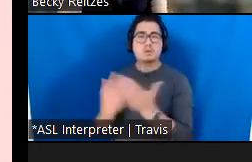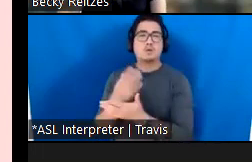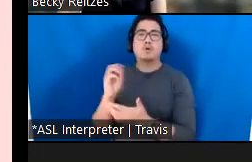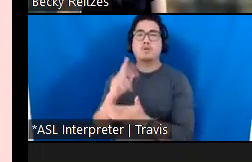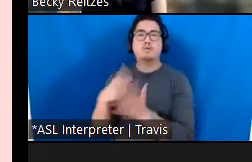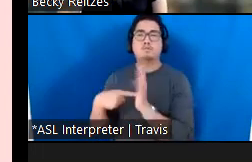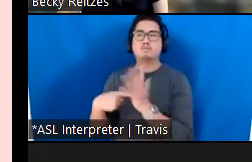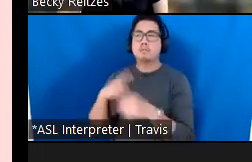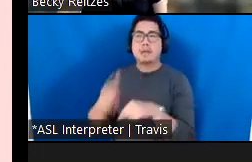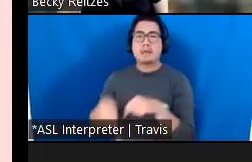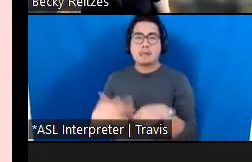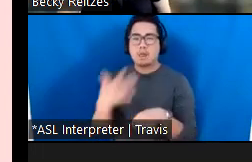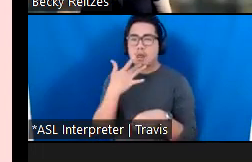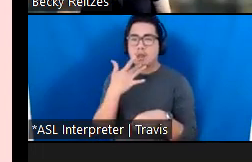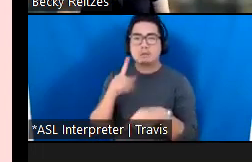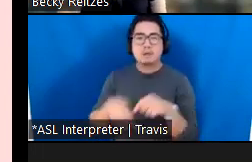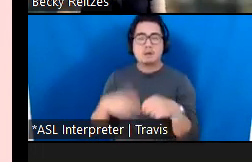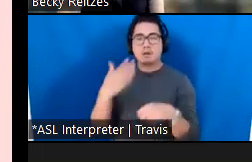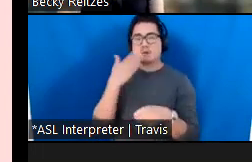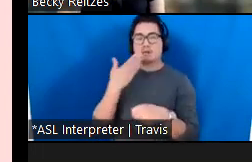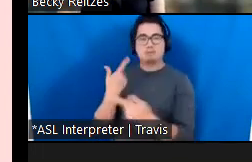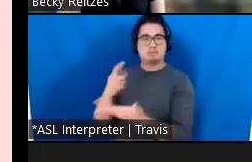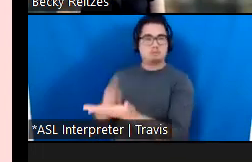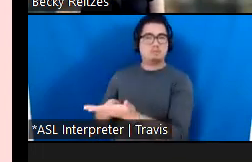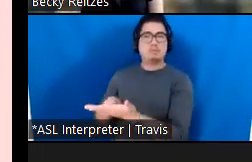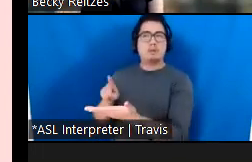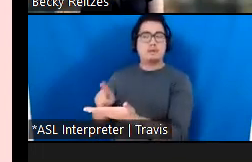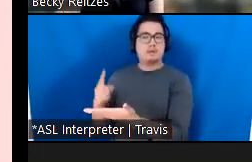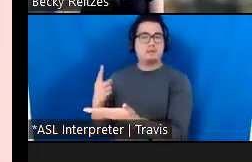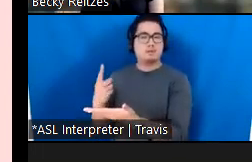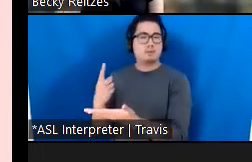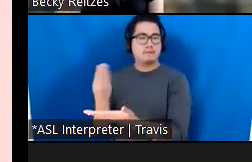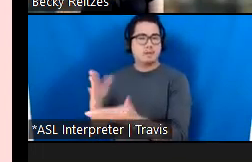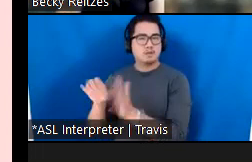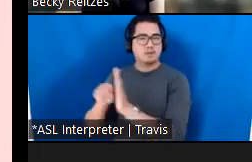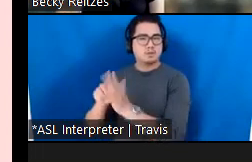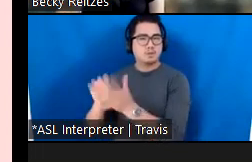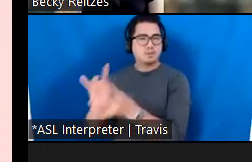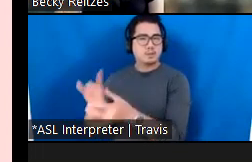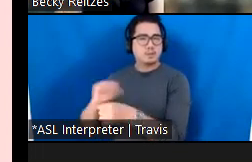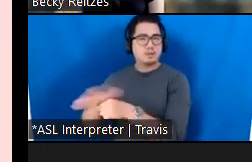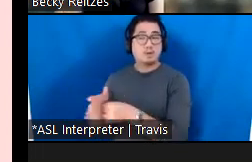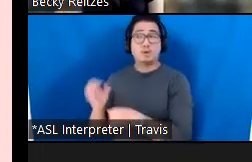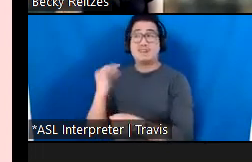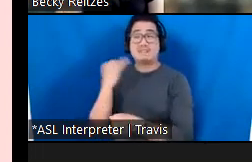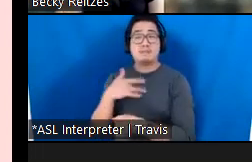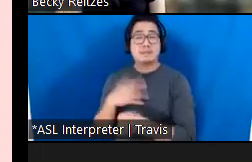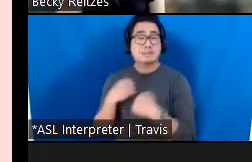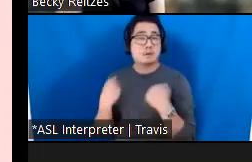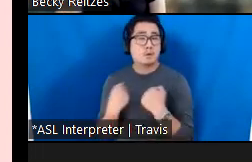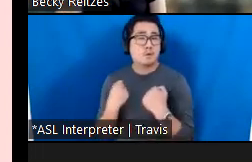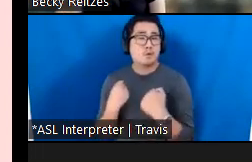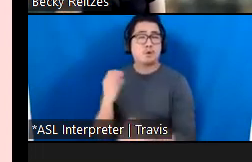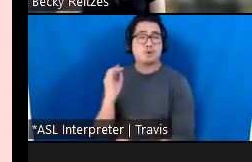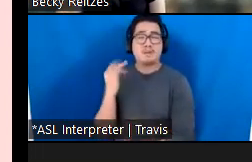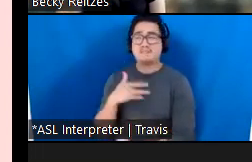smell. So those would be some of the symptoms: chills, fatigue, or being tired.